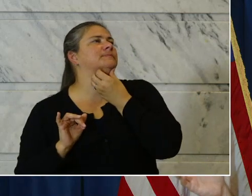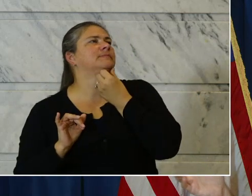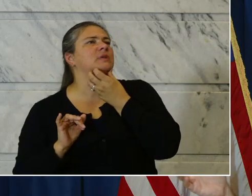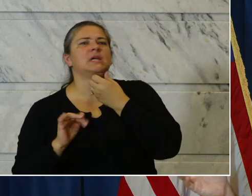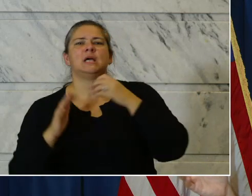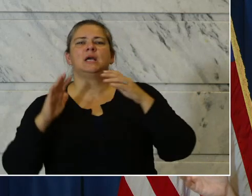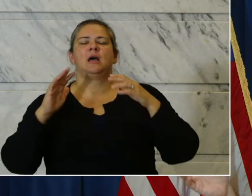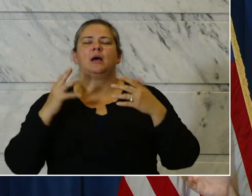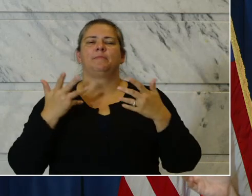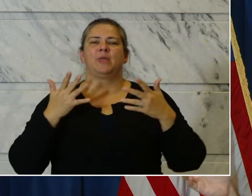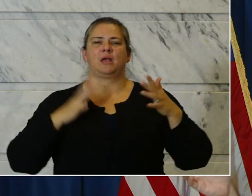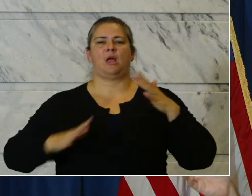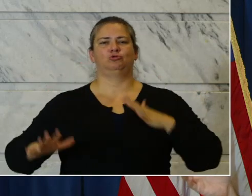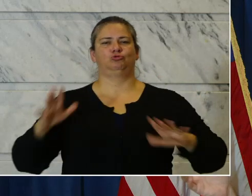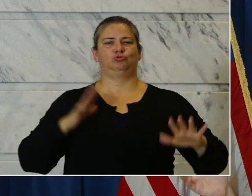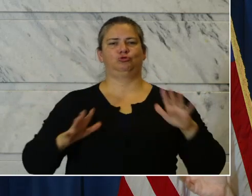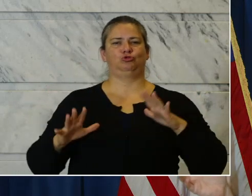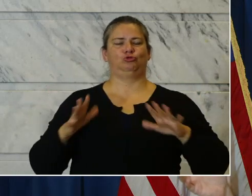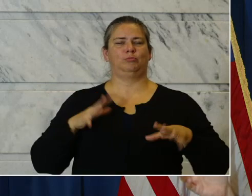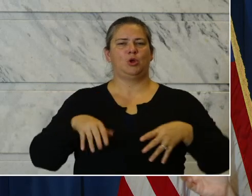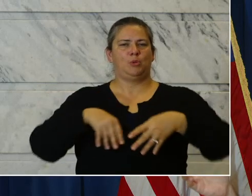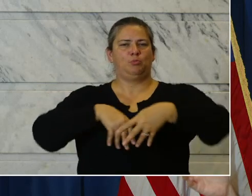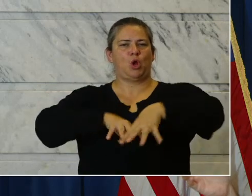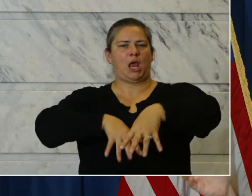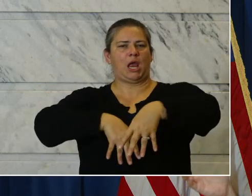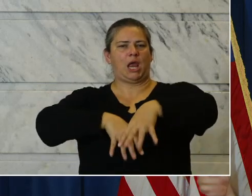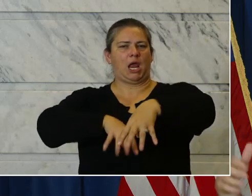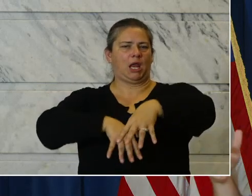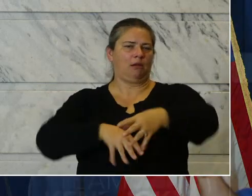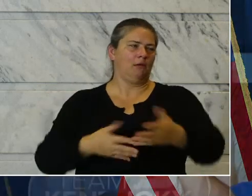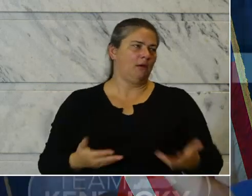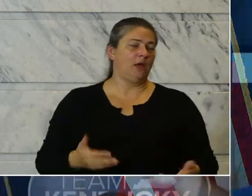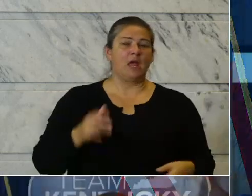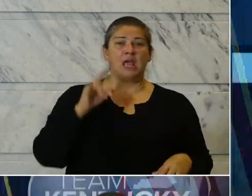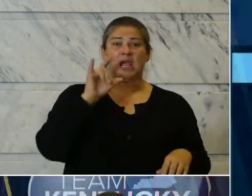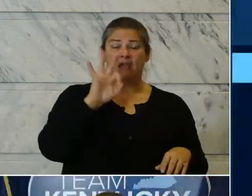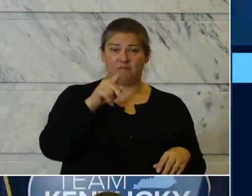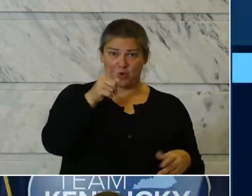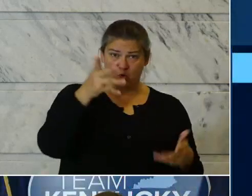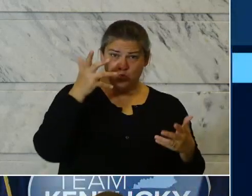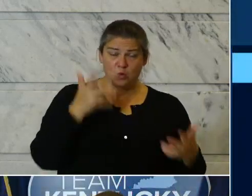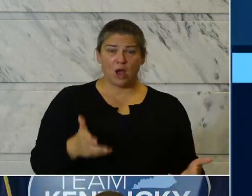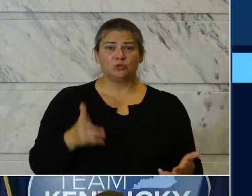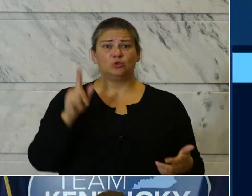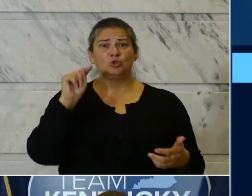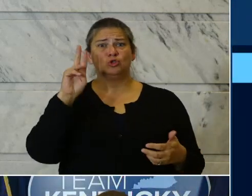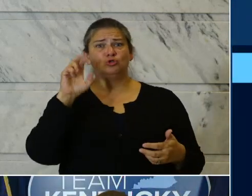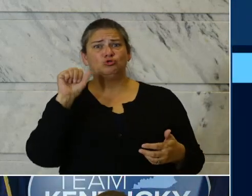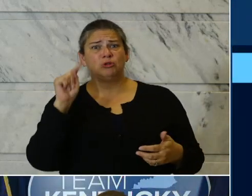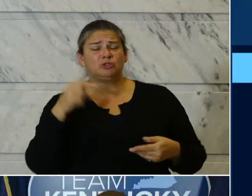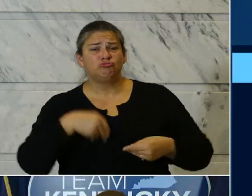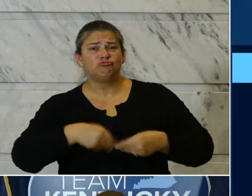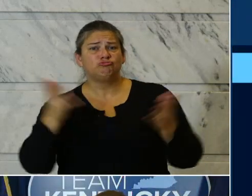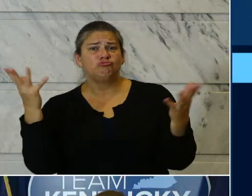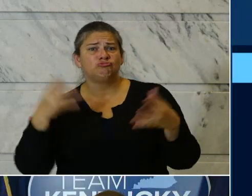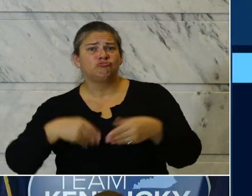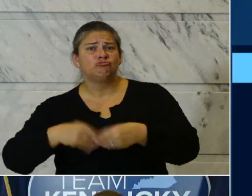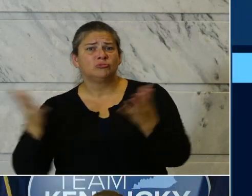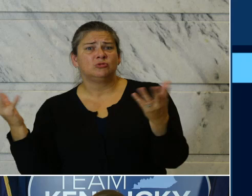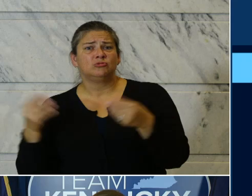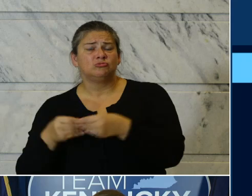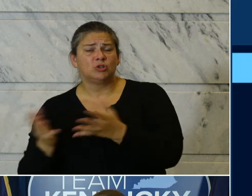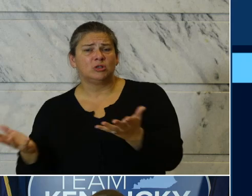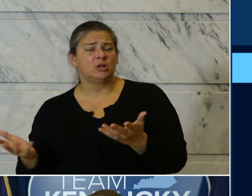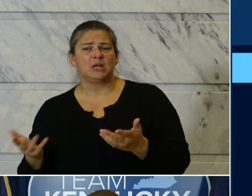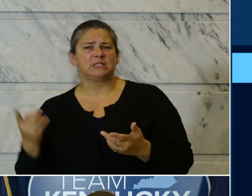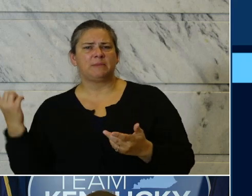costume parade. Think about something where if you want to have treats out, again, they're individually wrapped, they're spread out, and